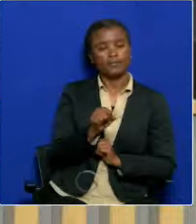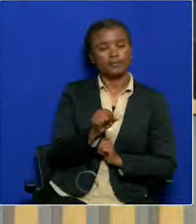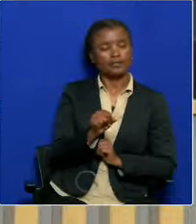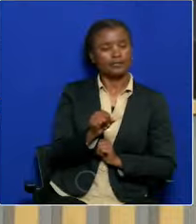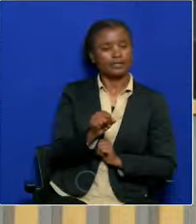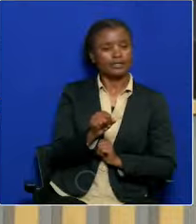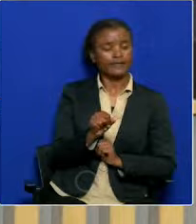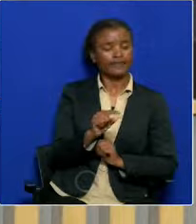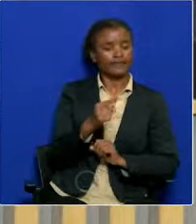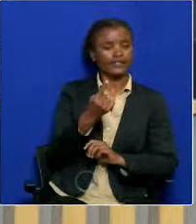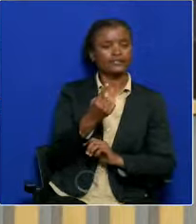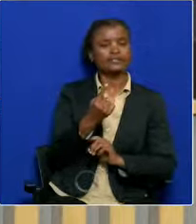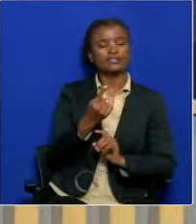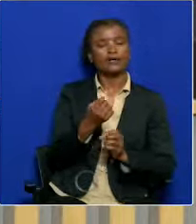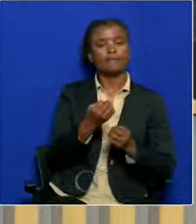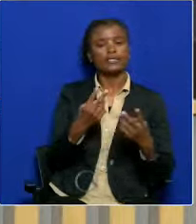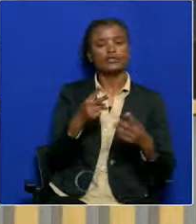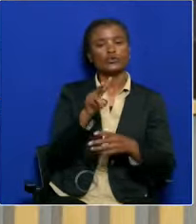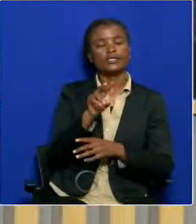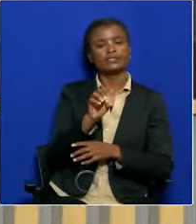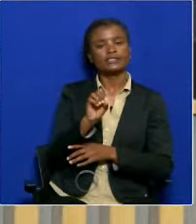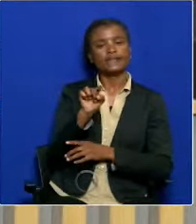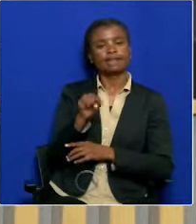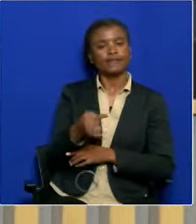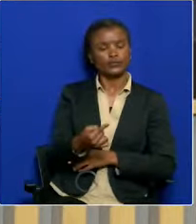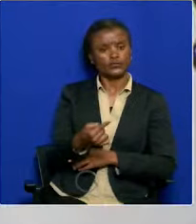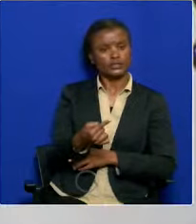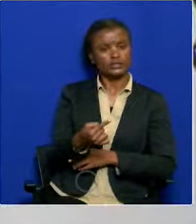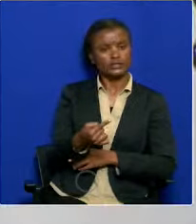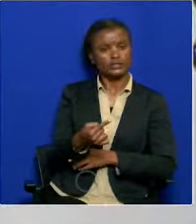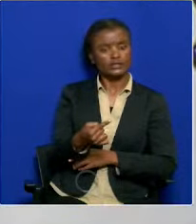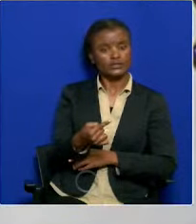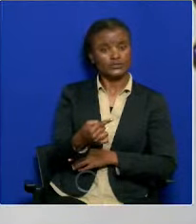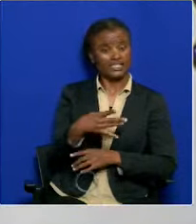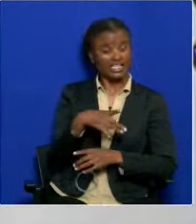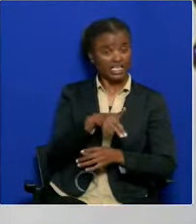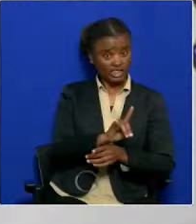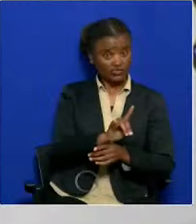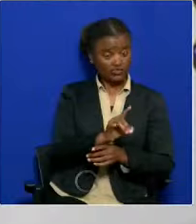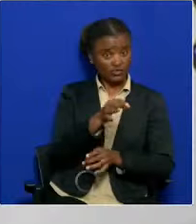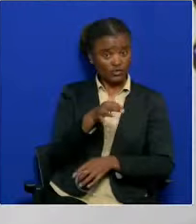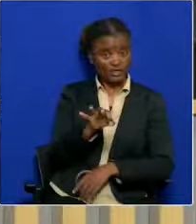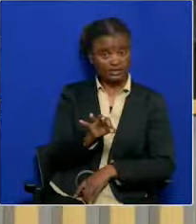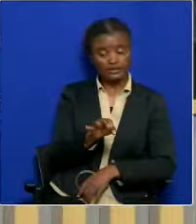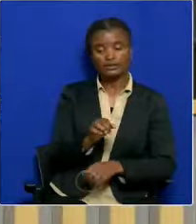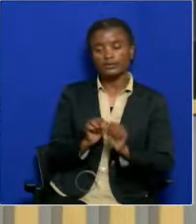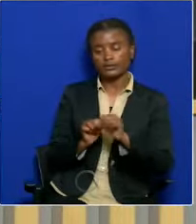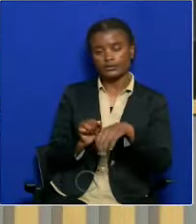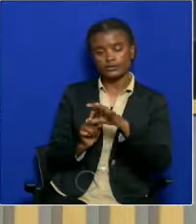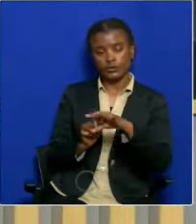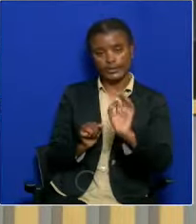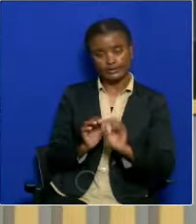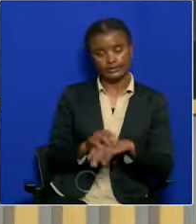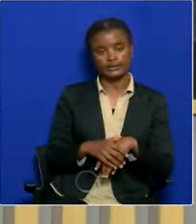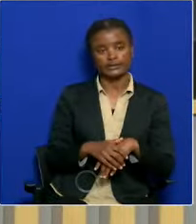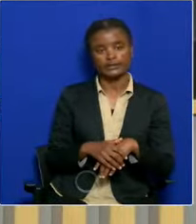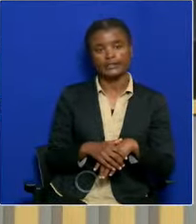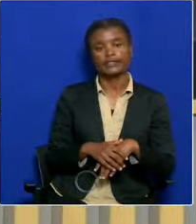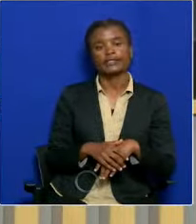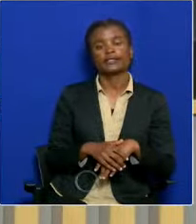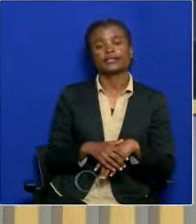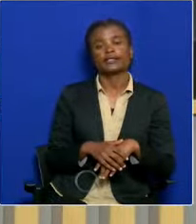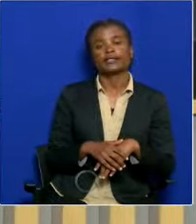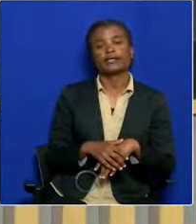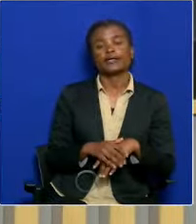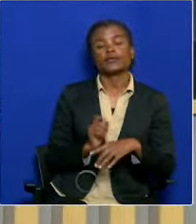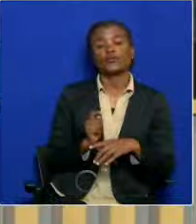you said you paid in cash, correct? That's correct. And you say you paid it in November.